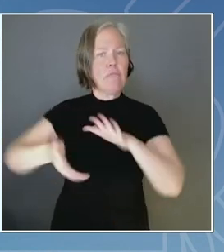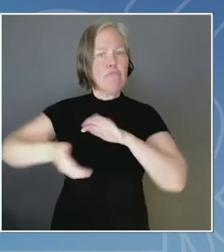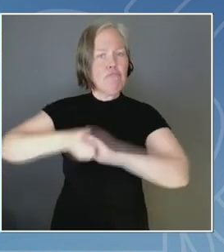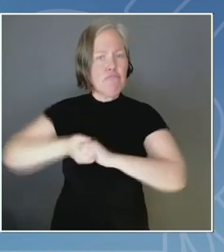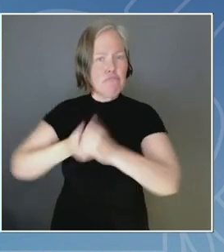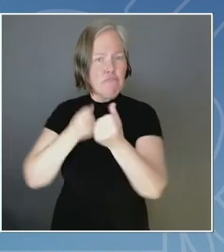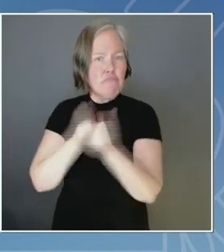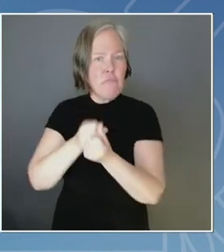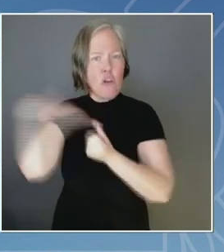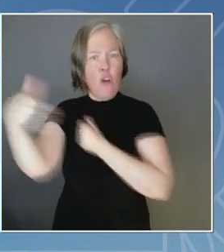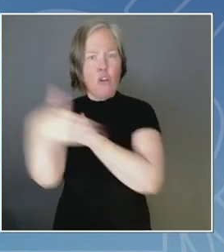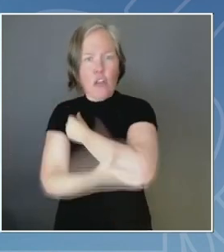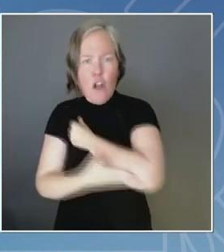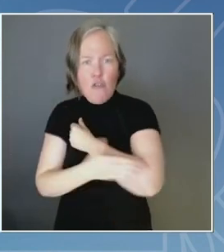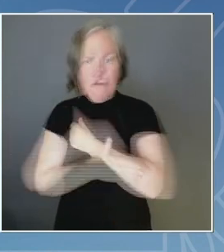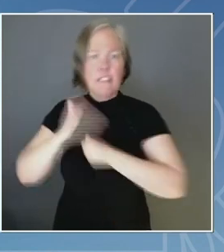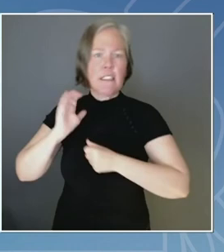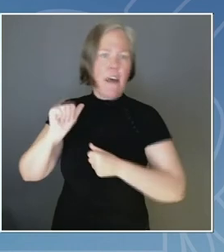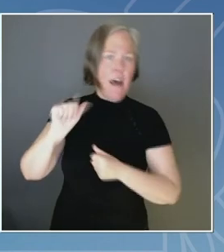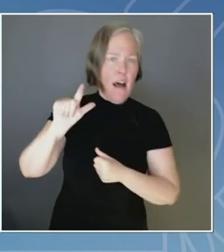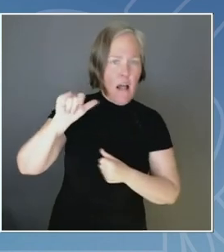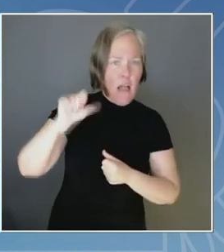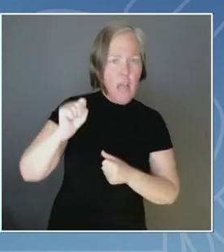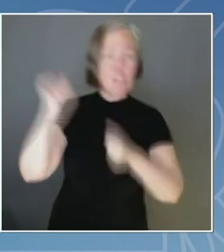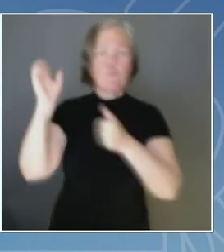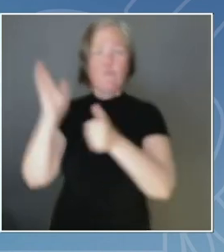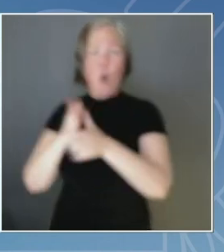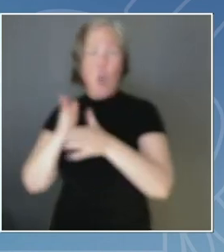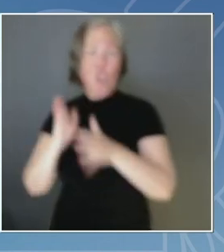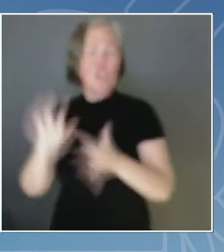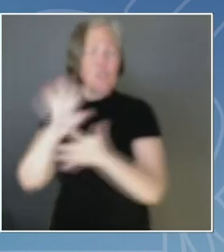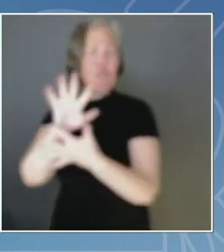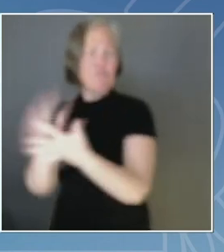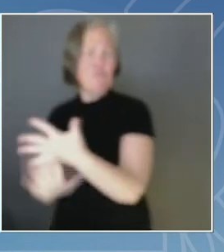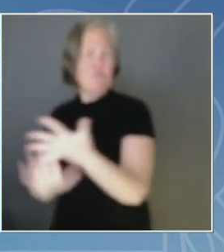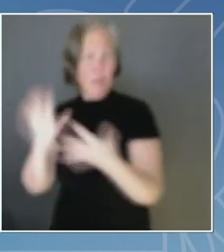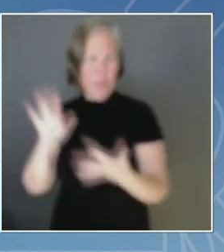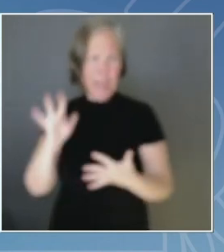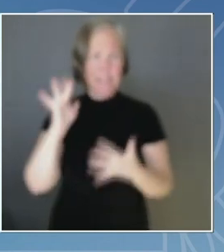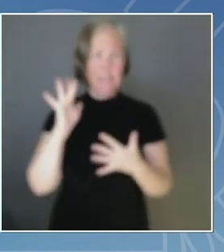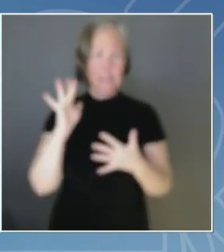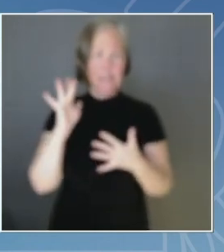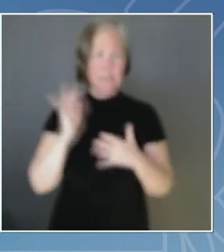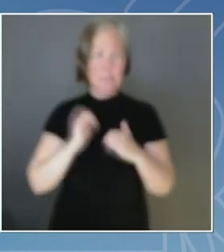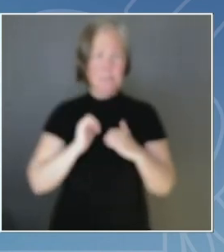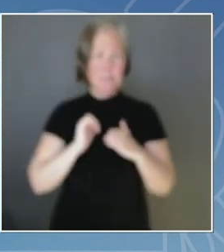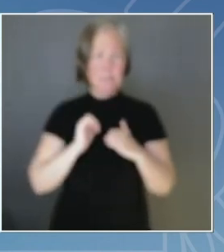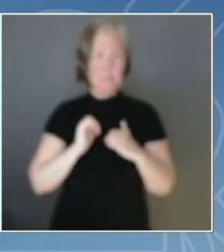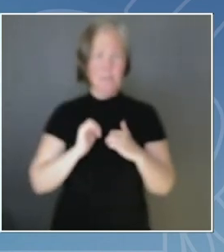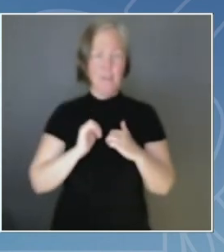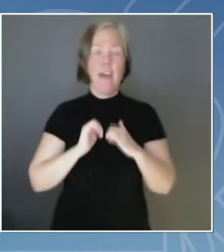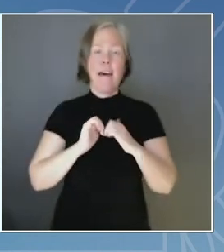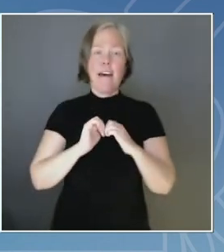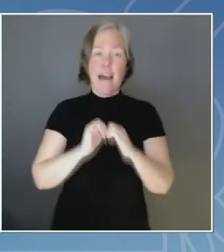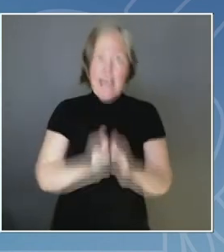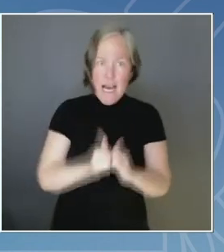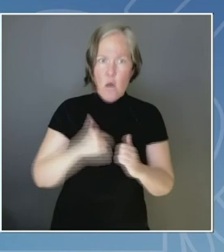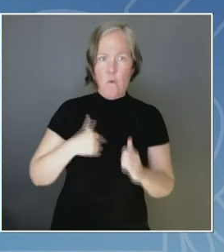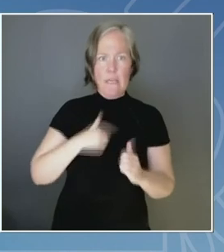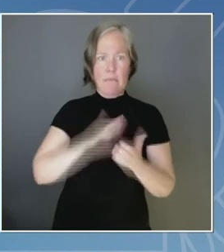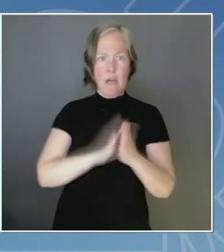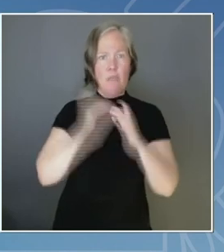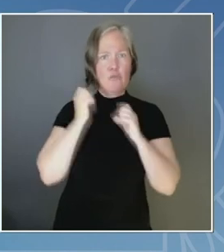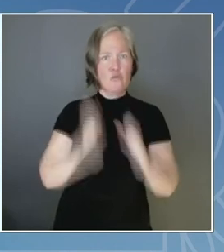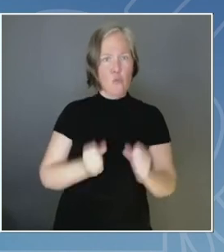partners and other countries. So that's what makes us stronger. That's what makes us so attractive as